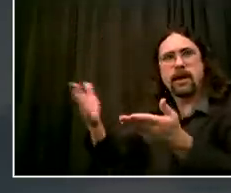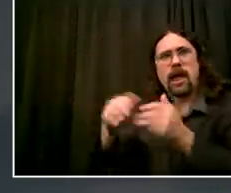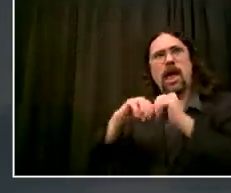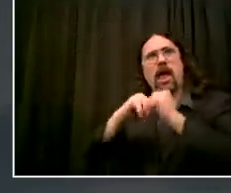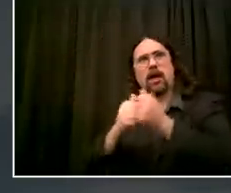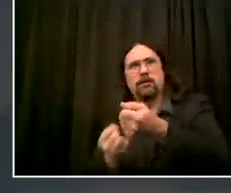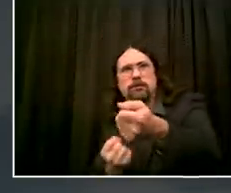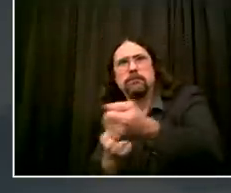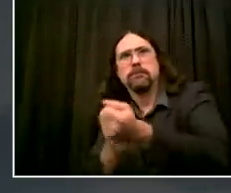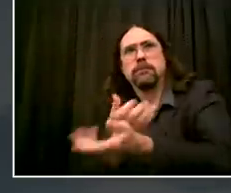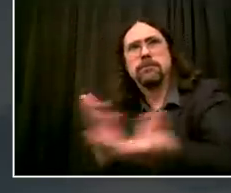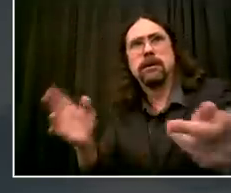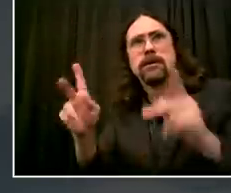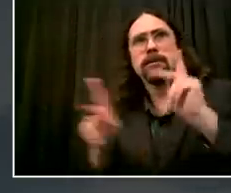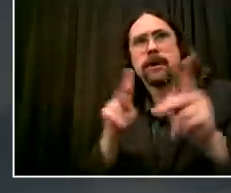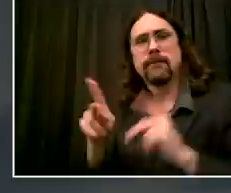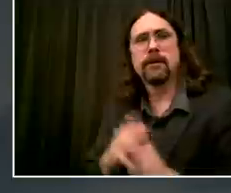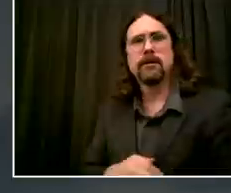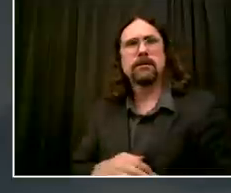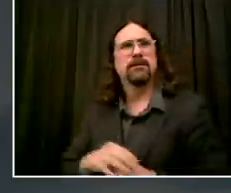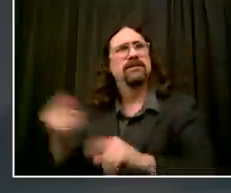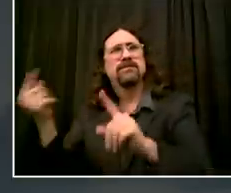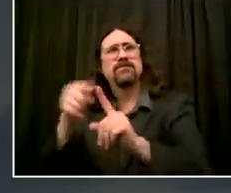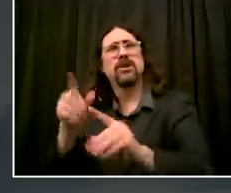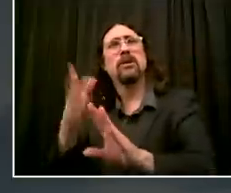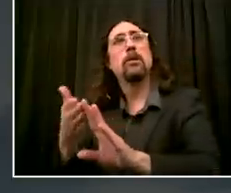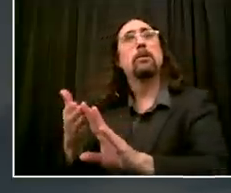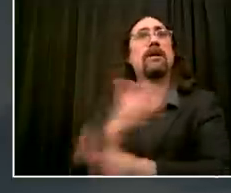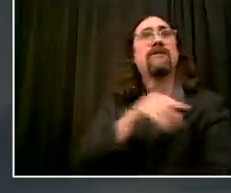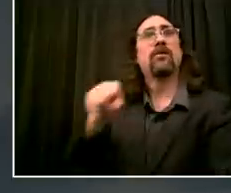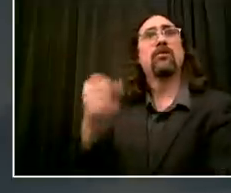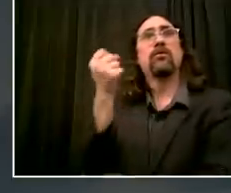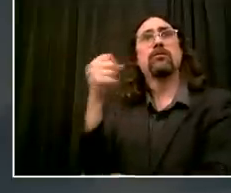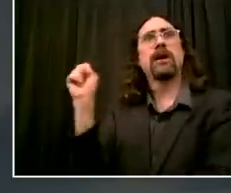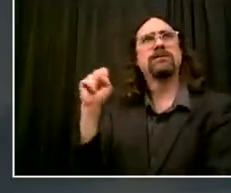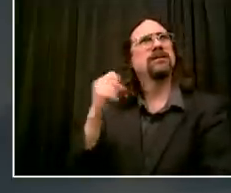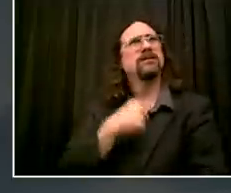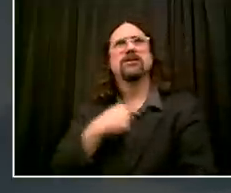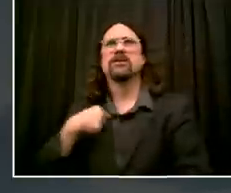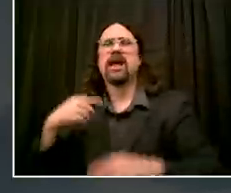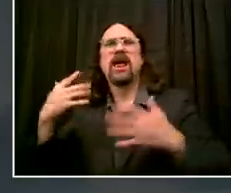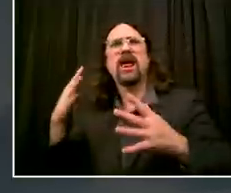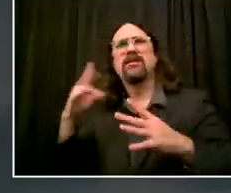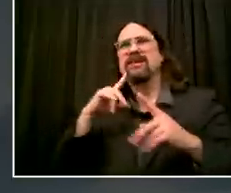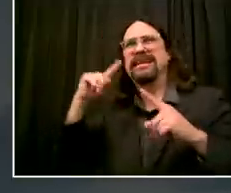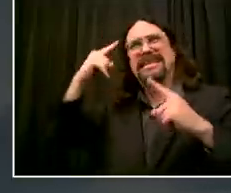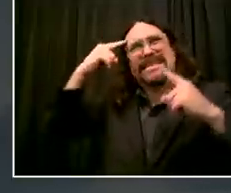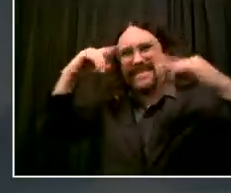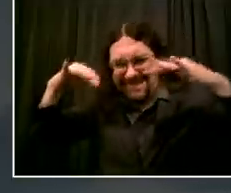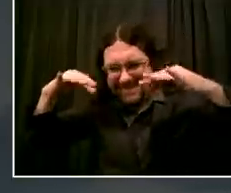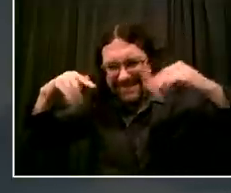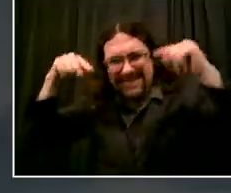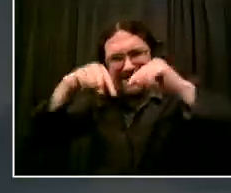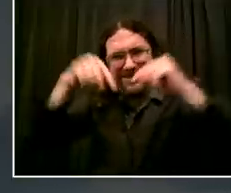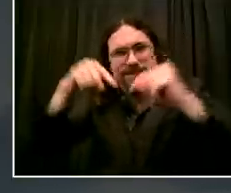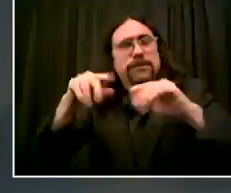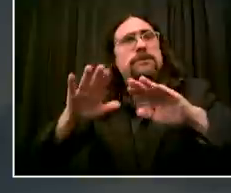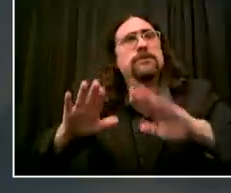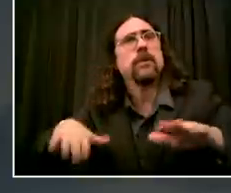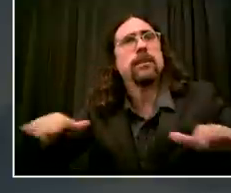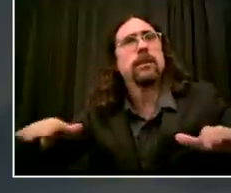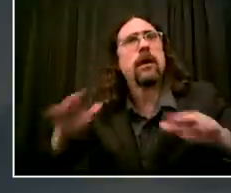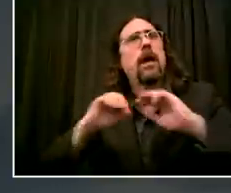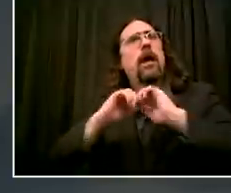the pipeline is getting smaller and smaller, but with the precision piece, it's allowed us to really have an amazing opportunity here. We